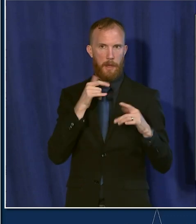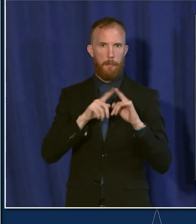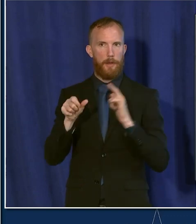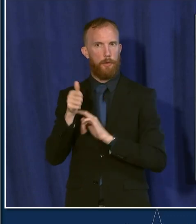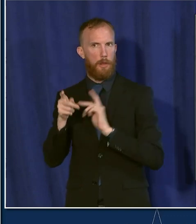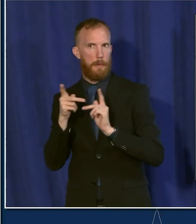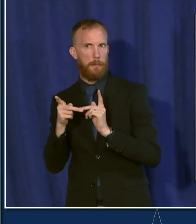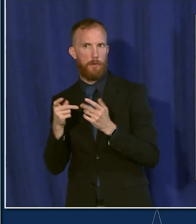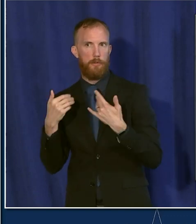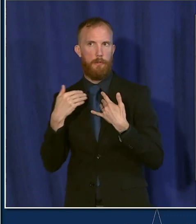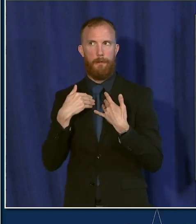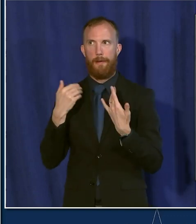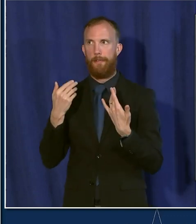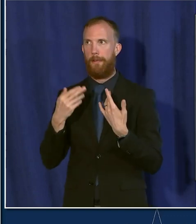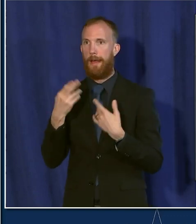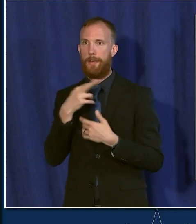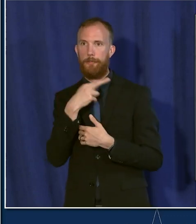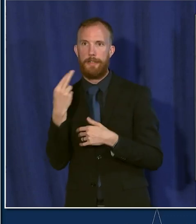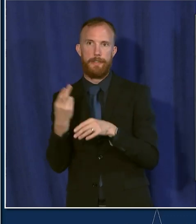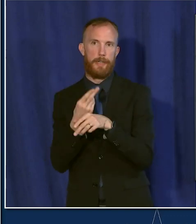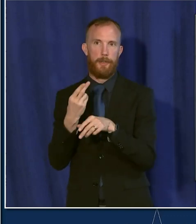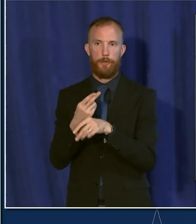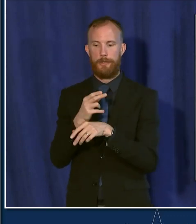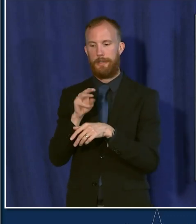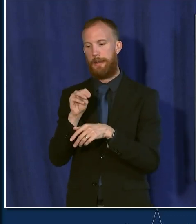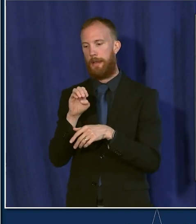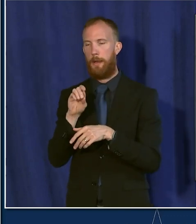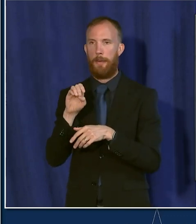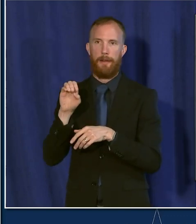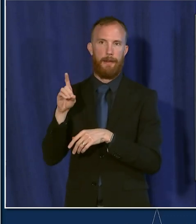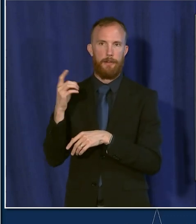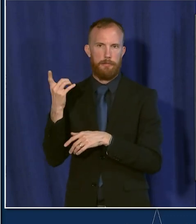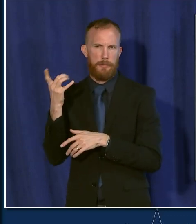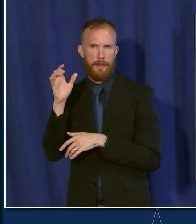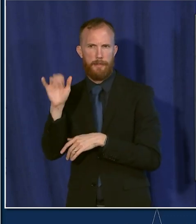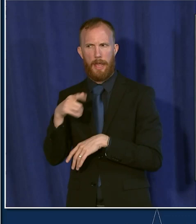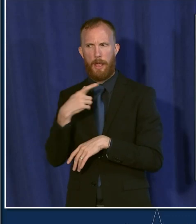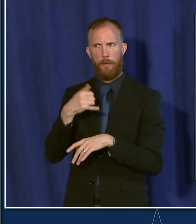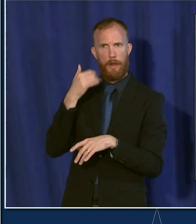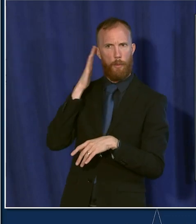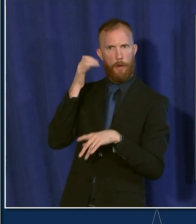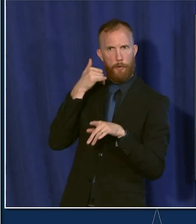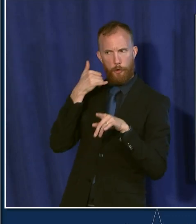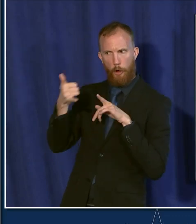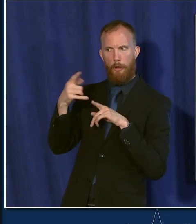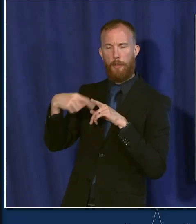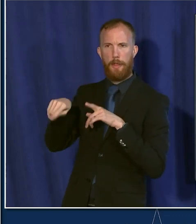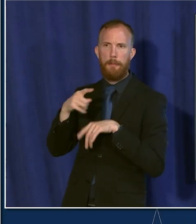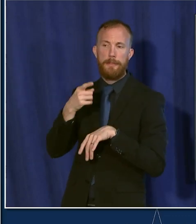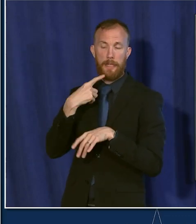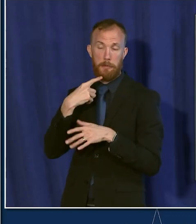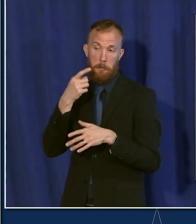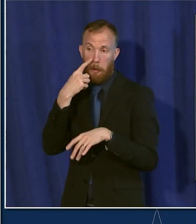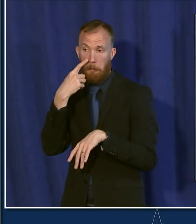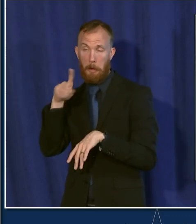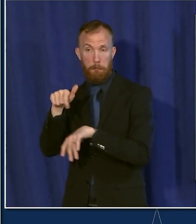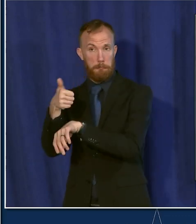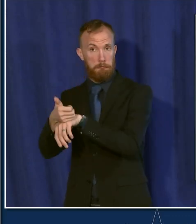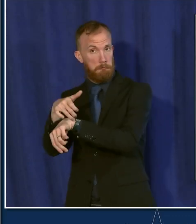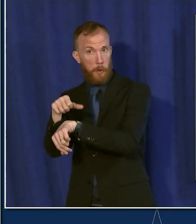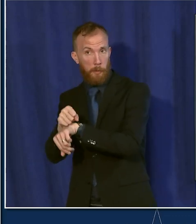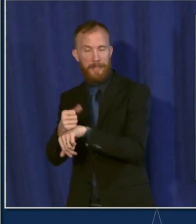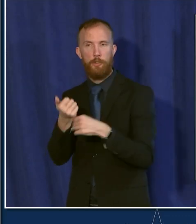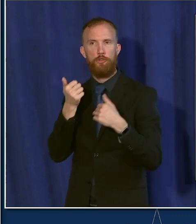example, and actually calling them and saying, can we schedule you for an appointment? And working to try to identify folks